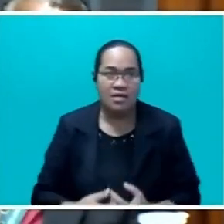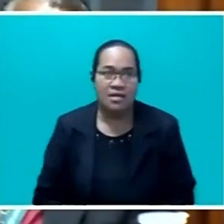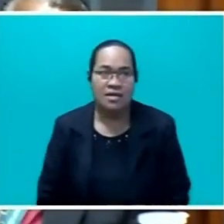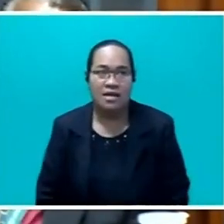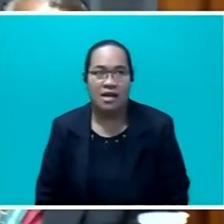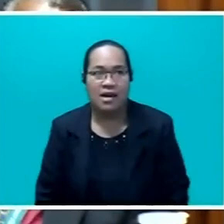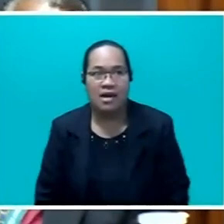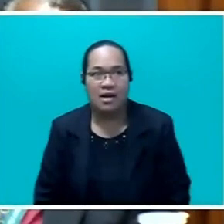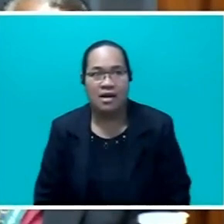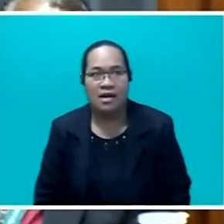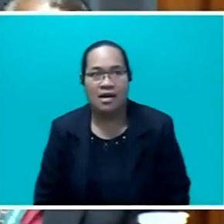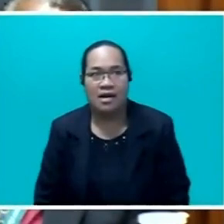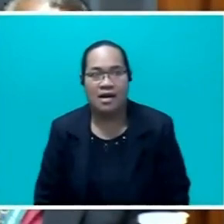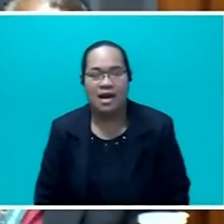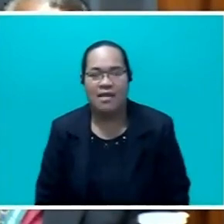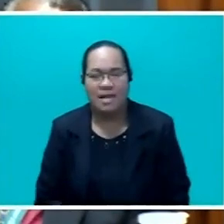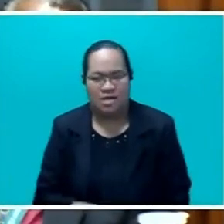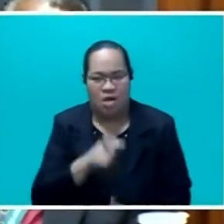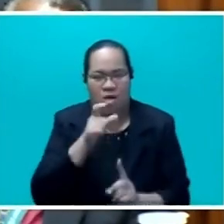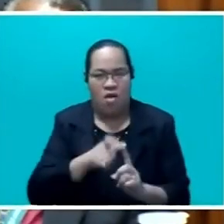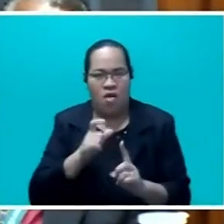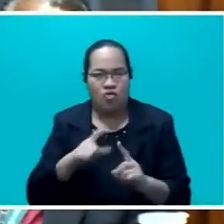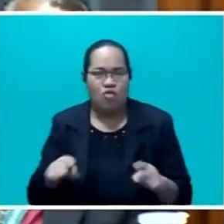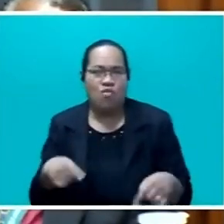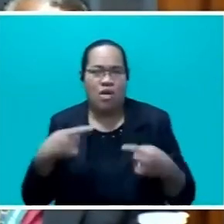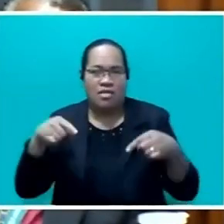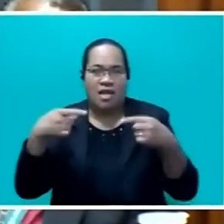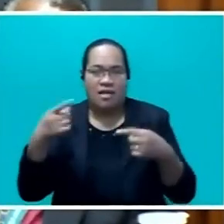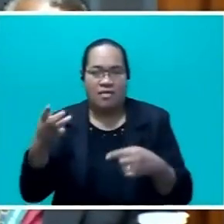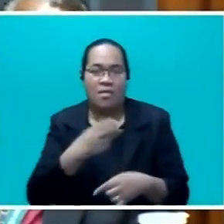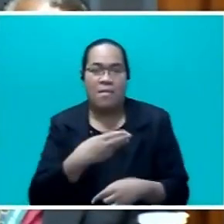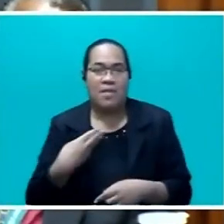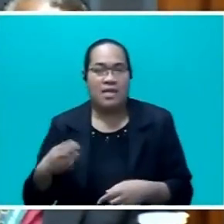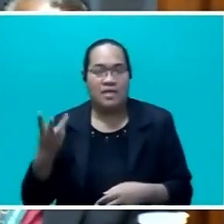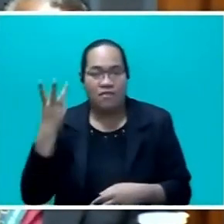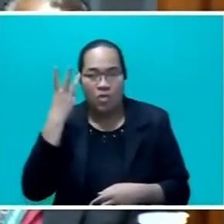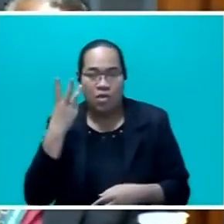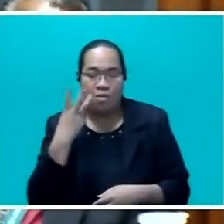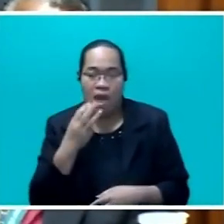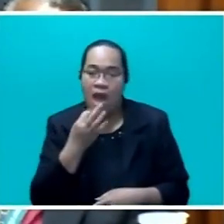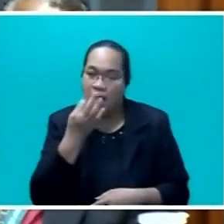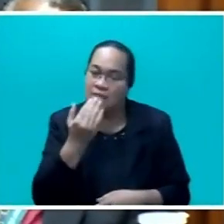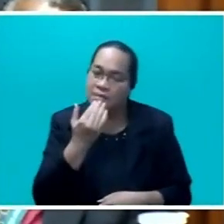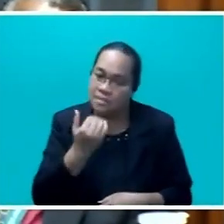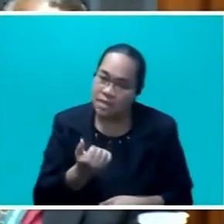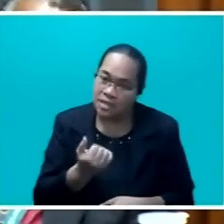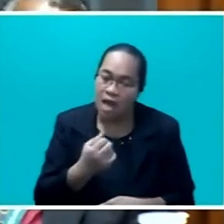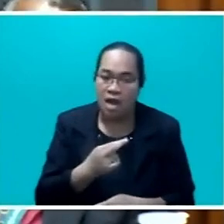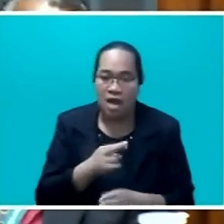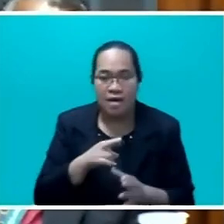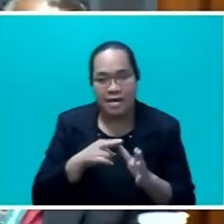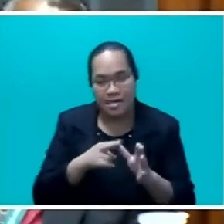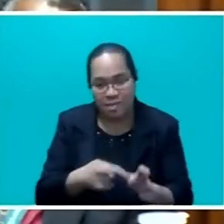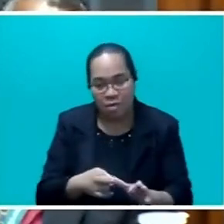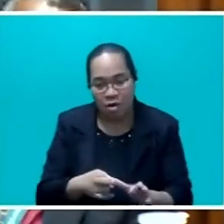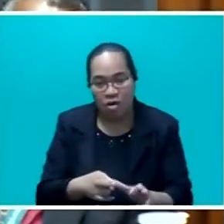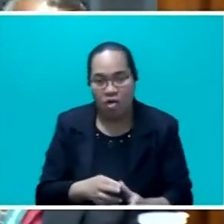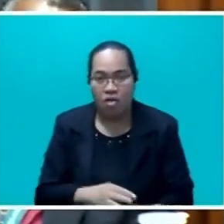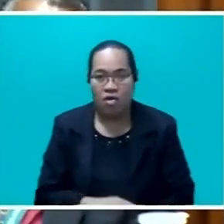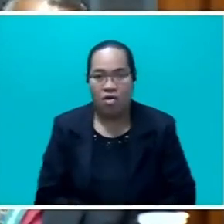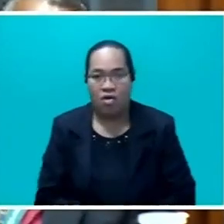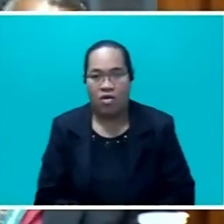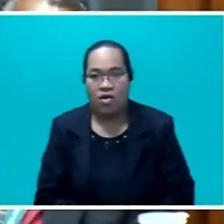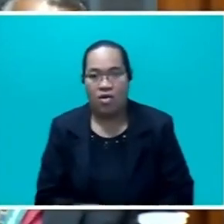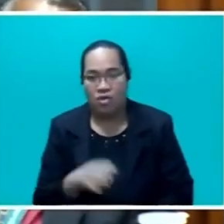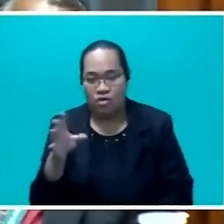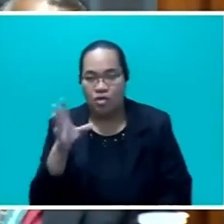It's a personal attack on the Minister for Women. Please respond to the